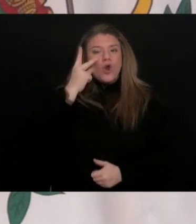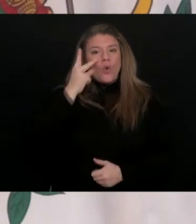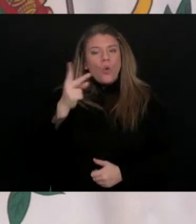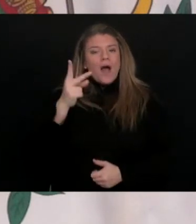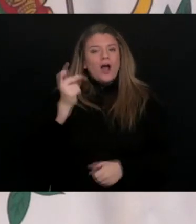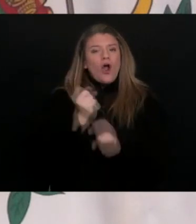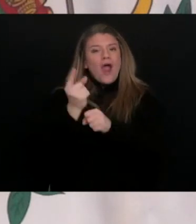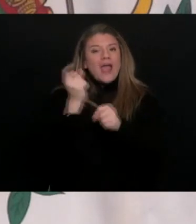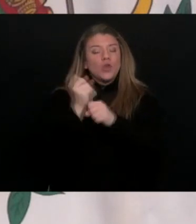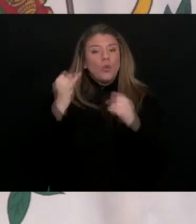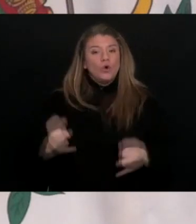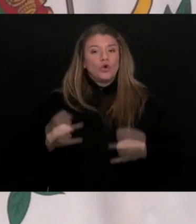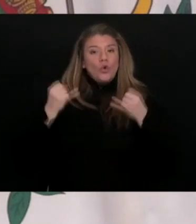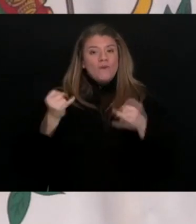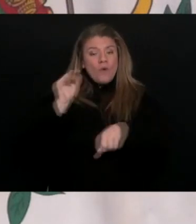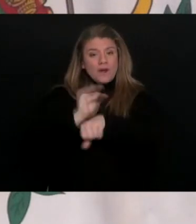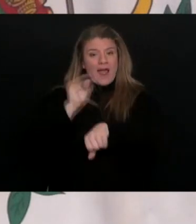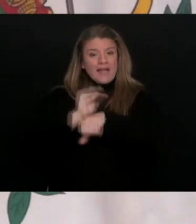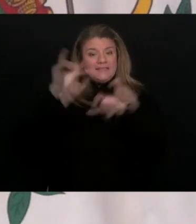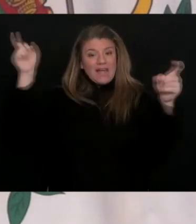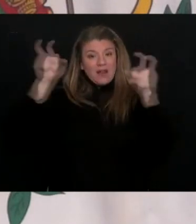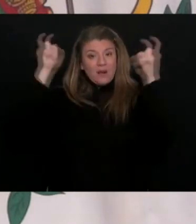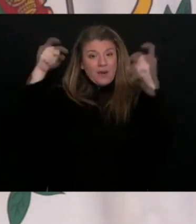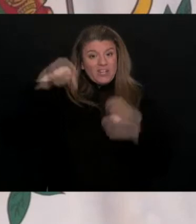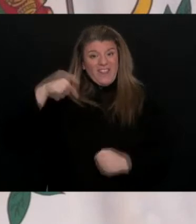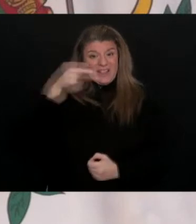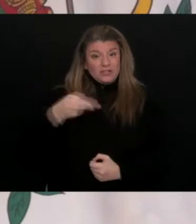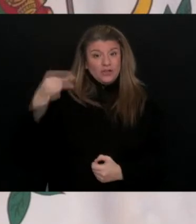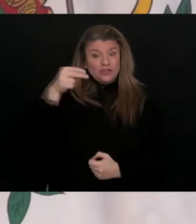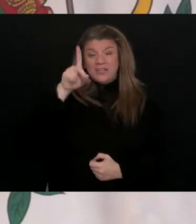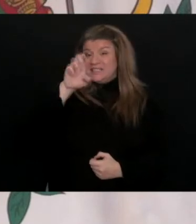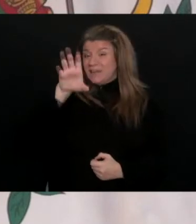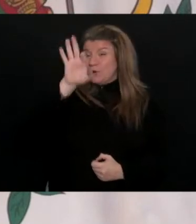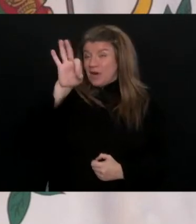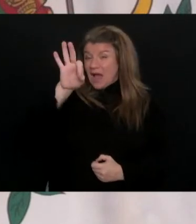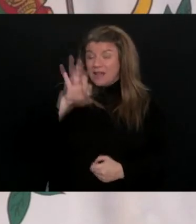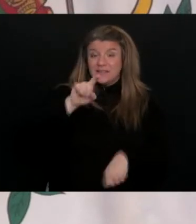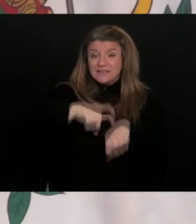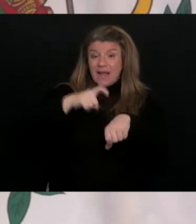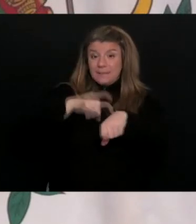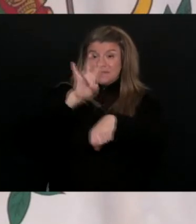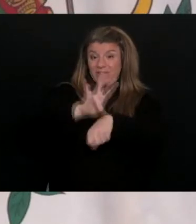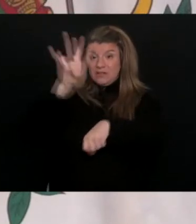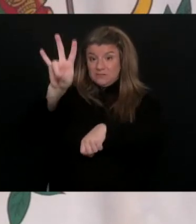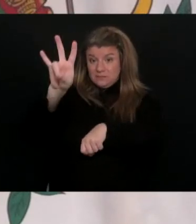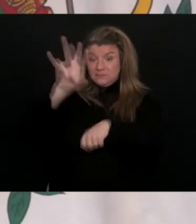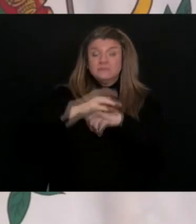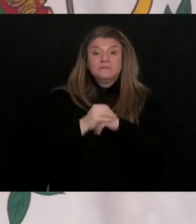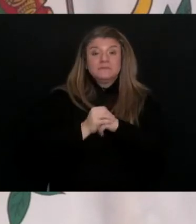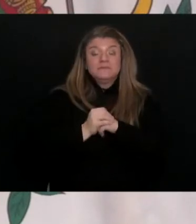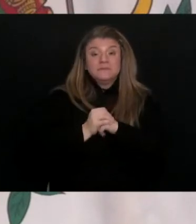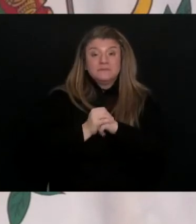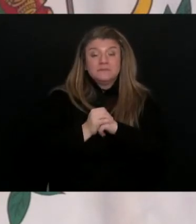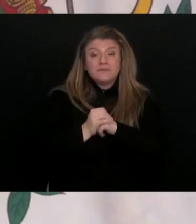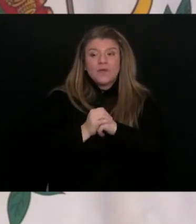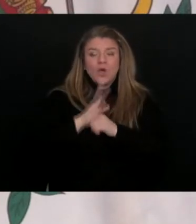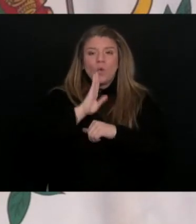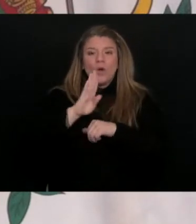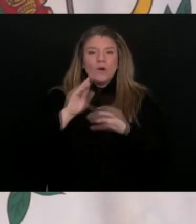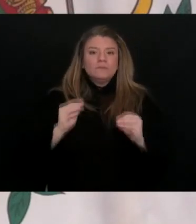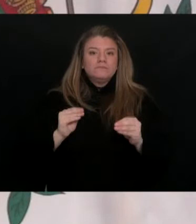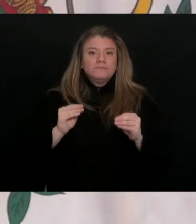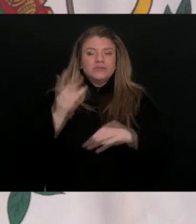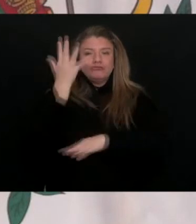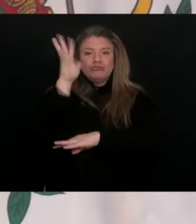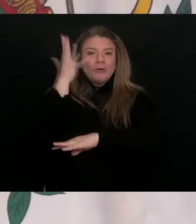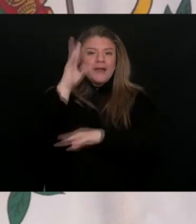Night celebration this Thursday, December the 9th at 7 p.m. We'll be lighting the tree, doing